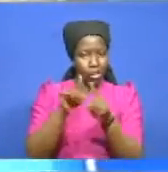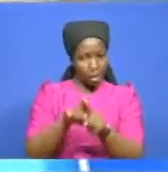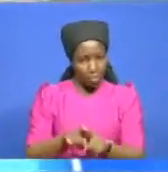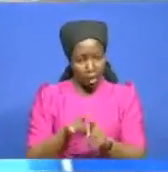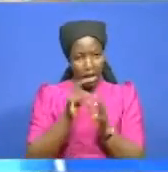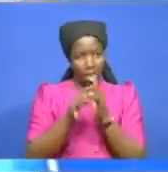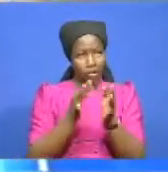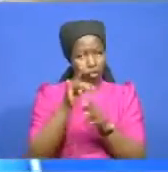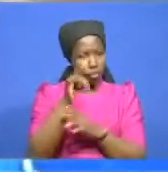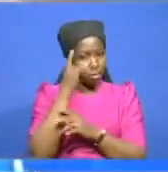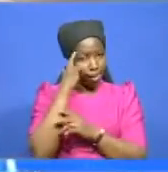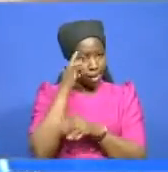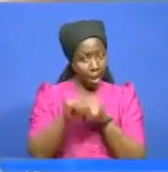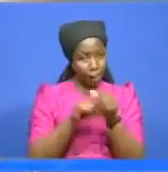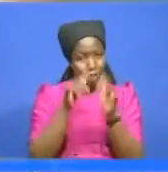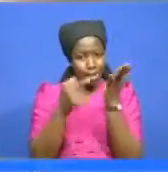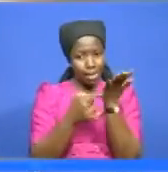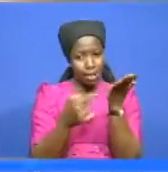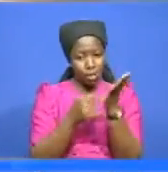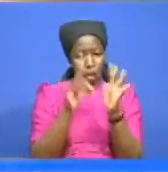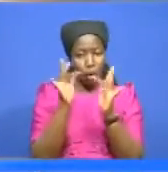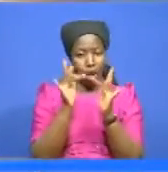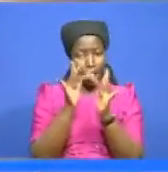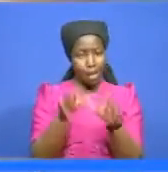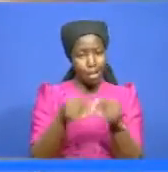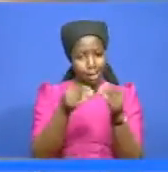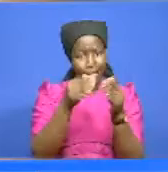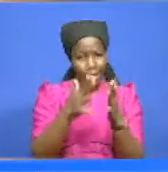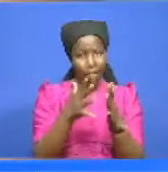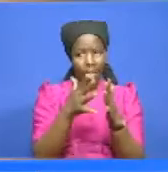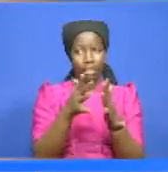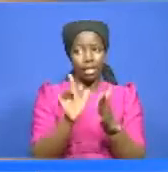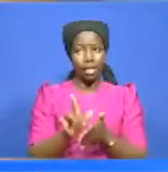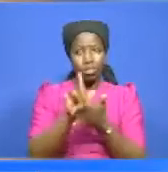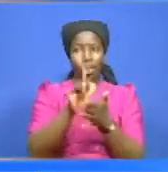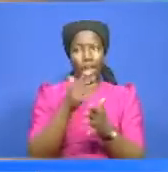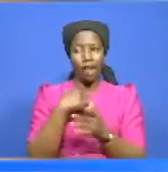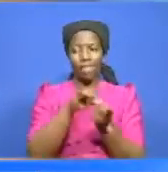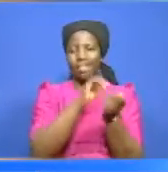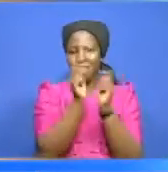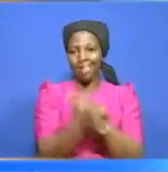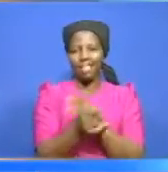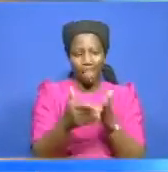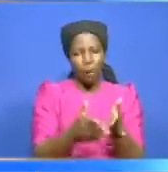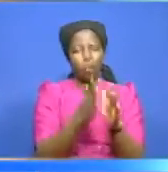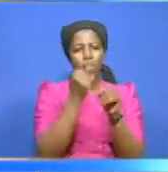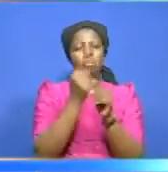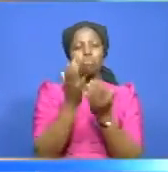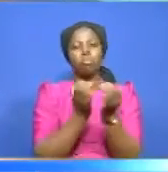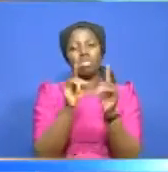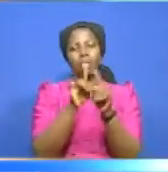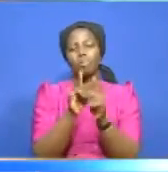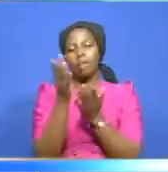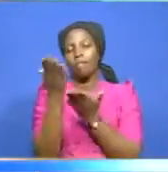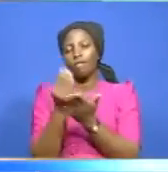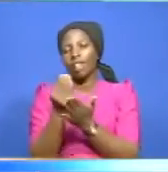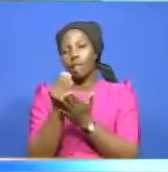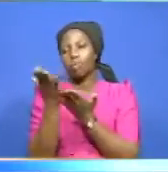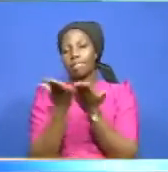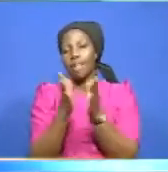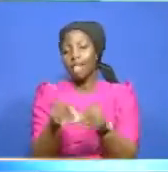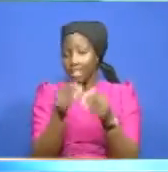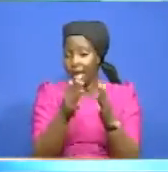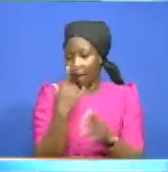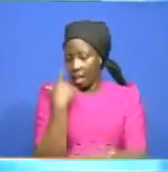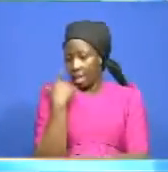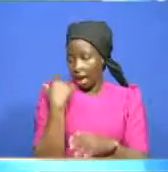digital online lenders, they have fundamentally changed the platform in which we do business as financial service providers. Research